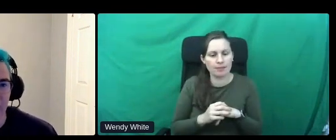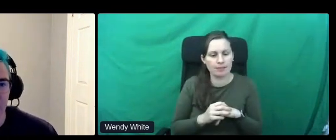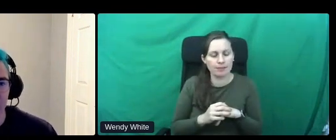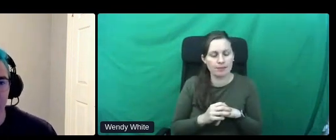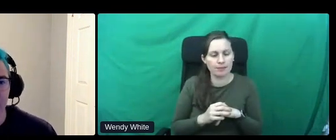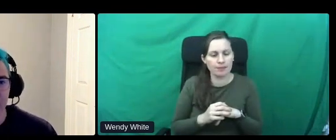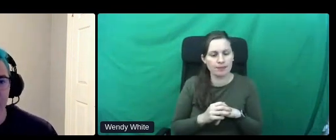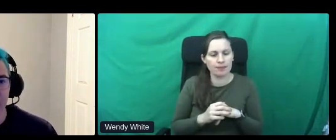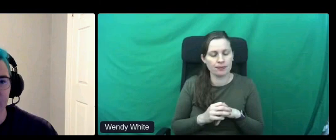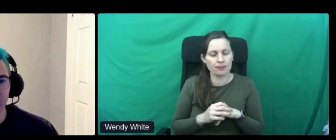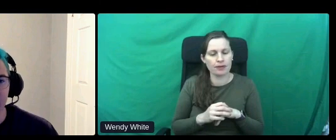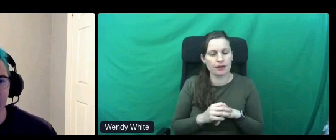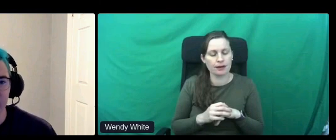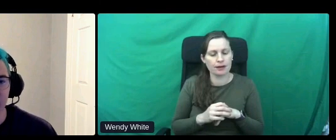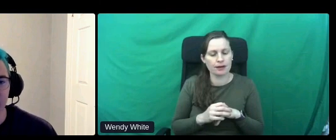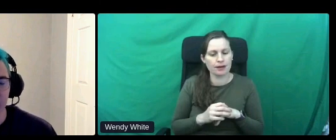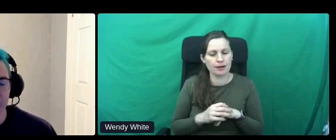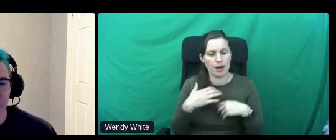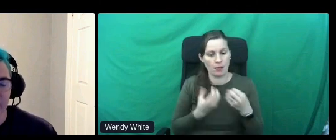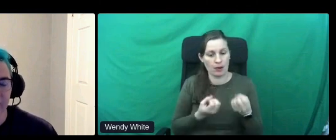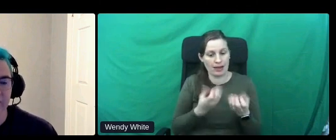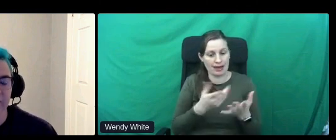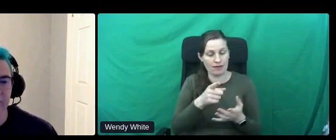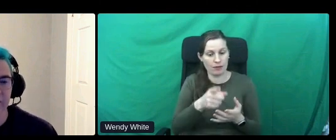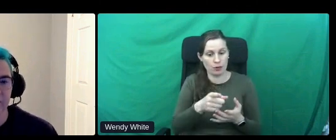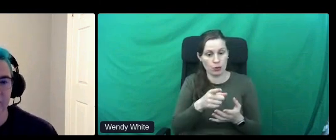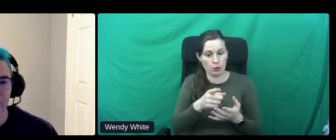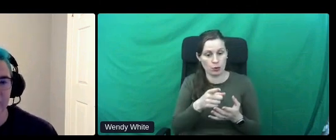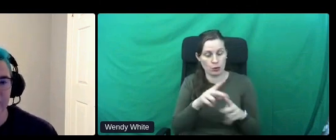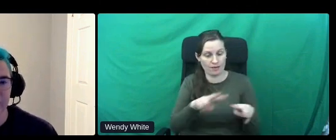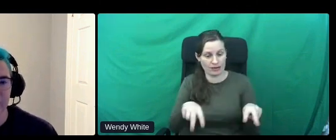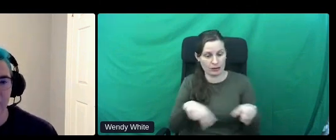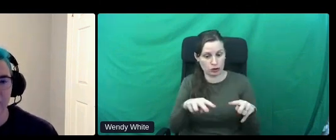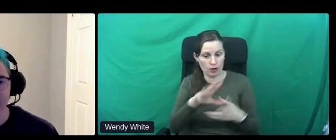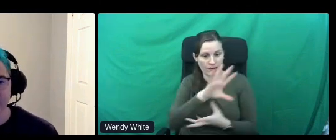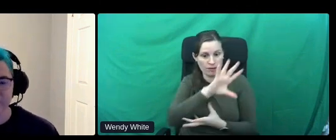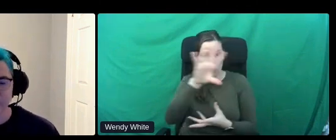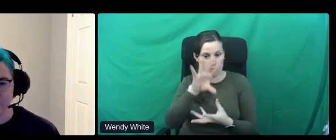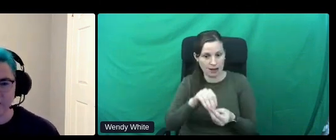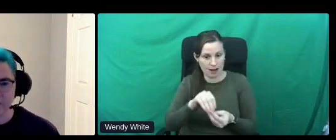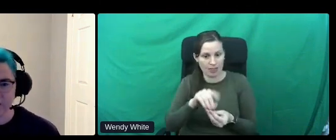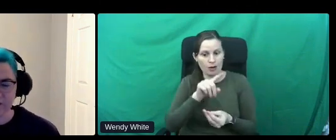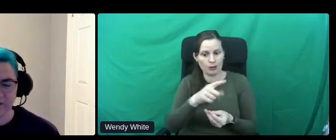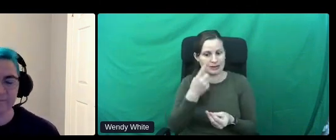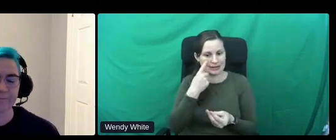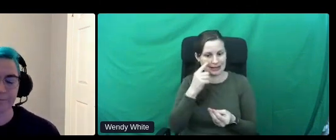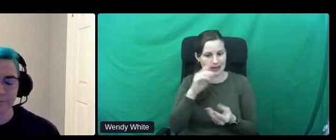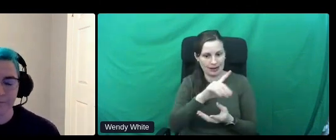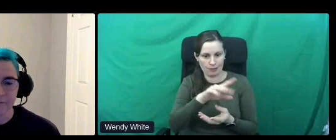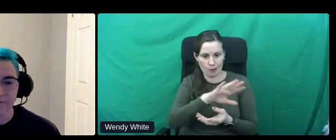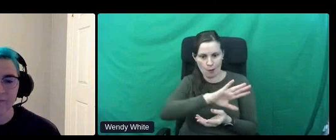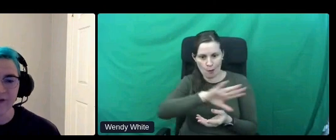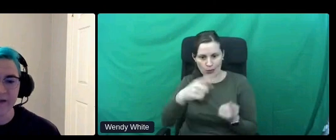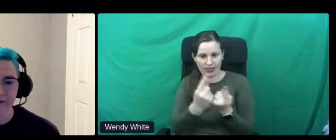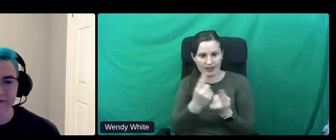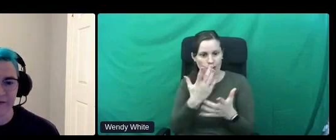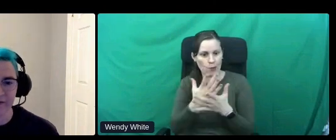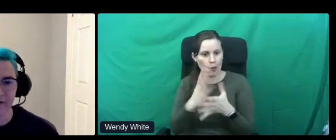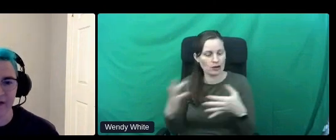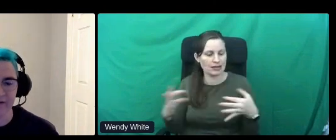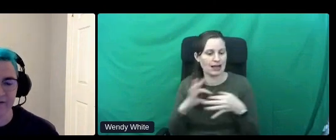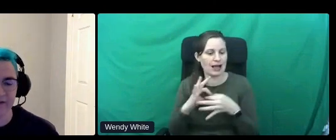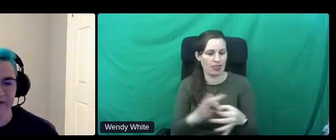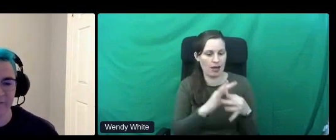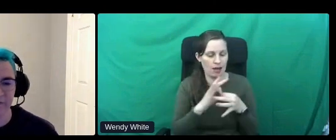So I'm going to give you a video of it all together, just so you can kind of see all of these things working in conjunction. And then I'll